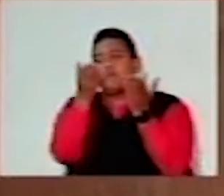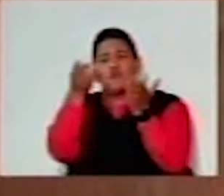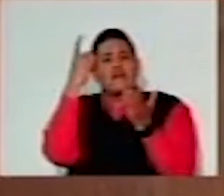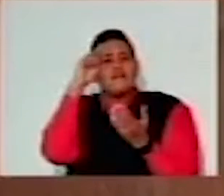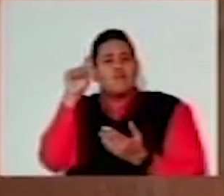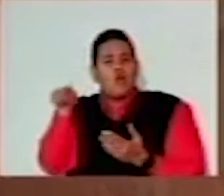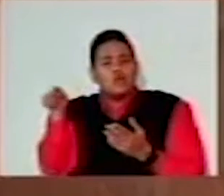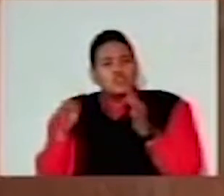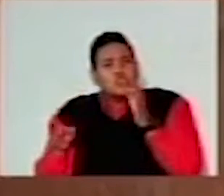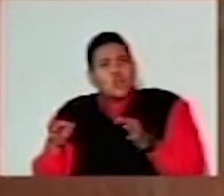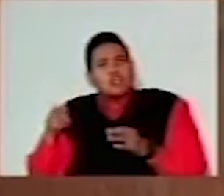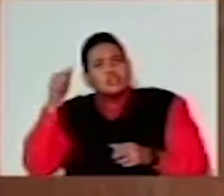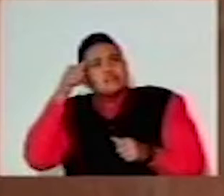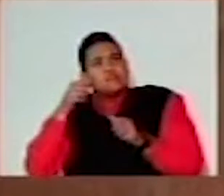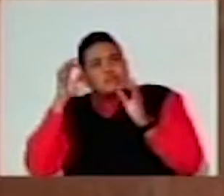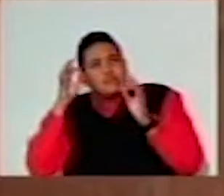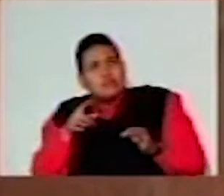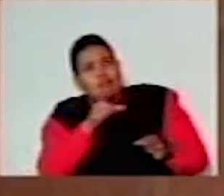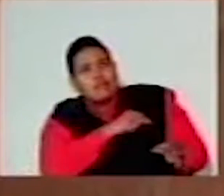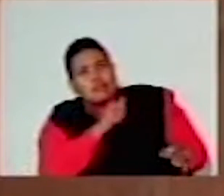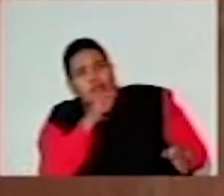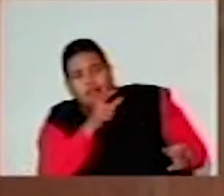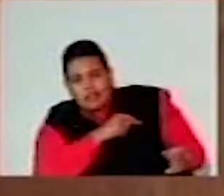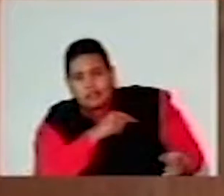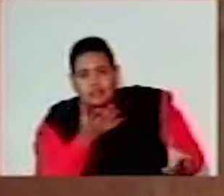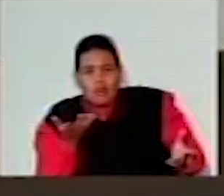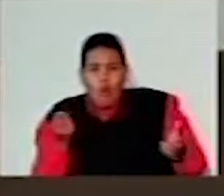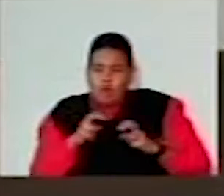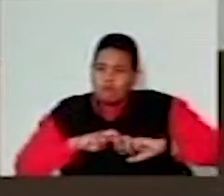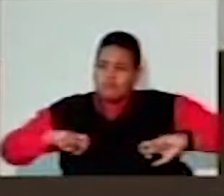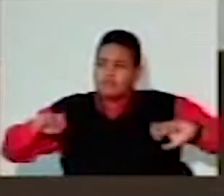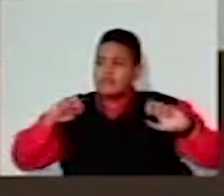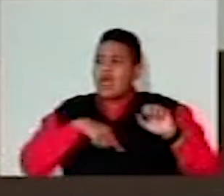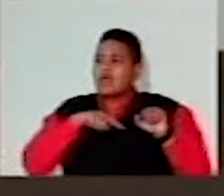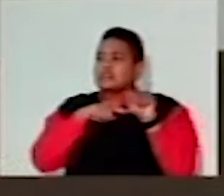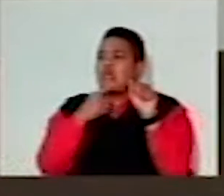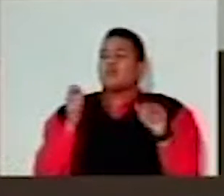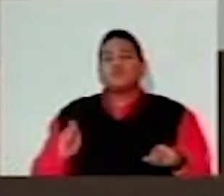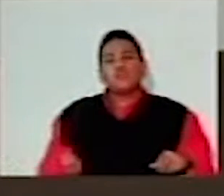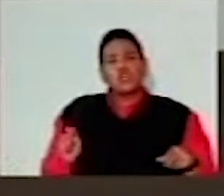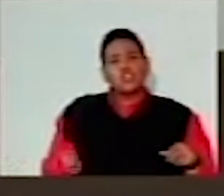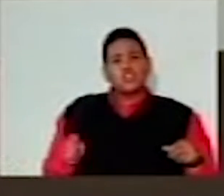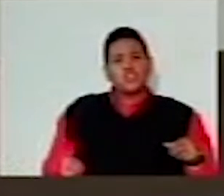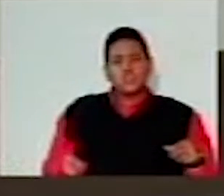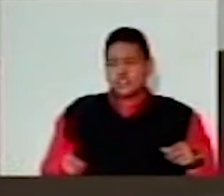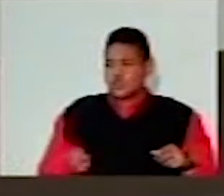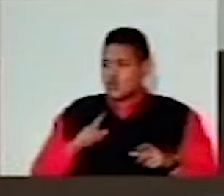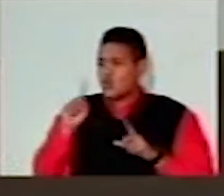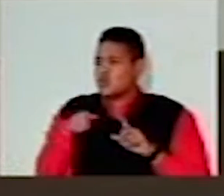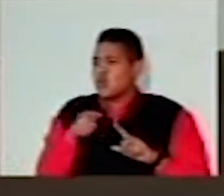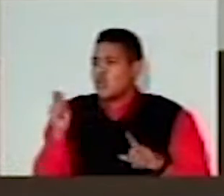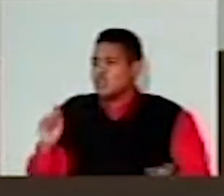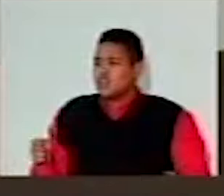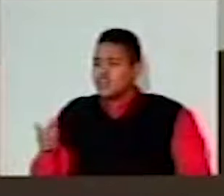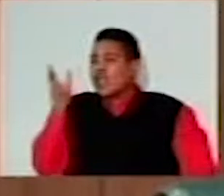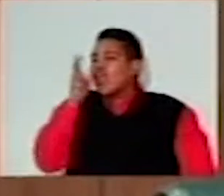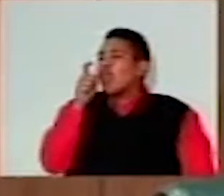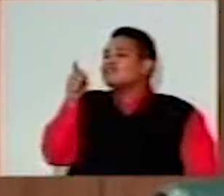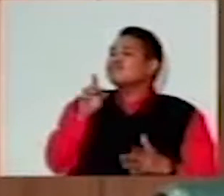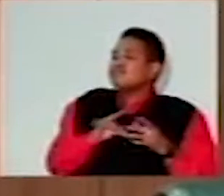decided. I start first, Mr. Speaker, with the judges. When a judge hears a